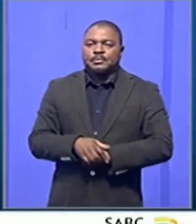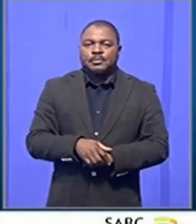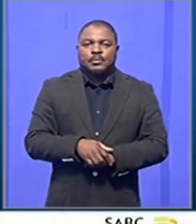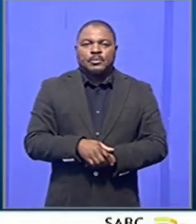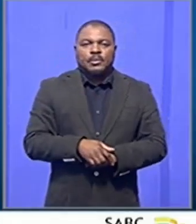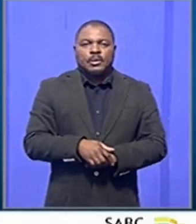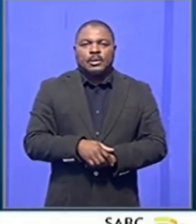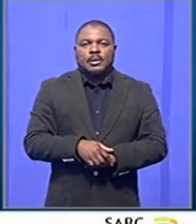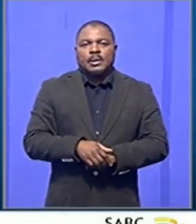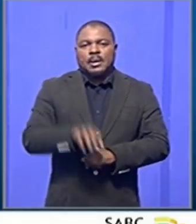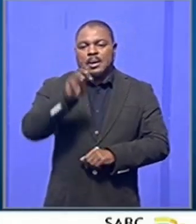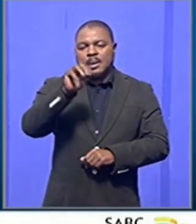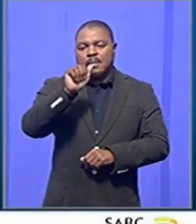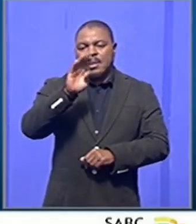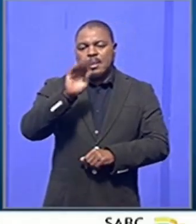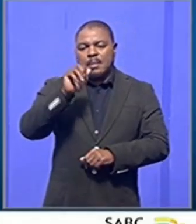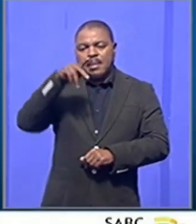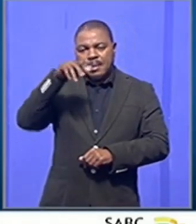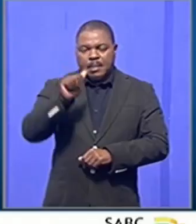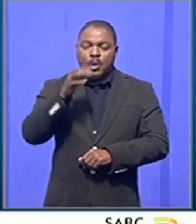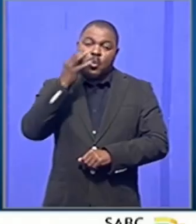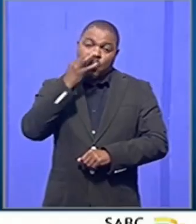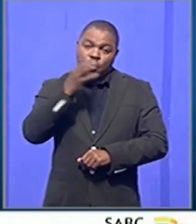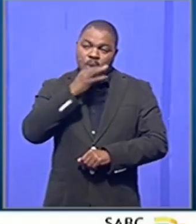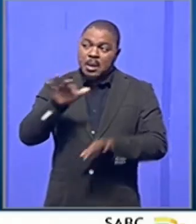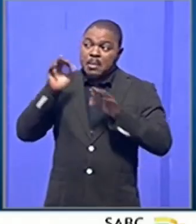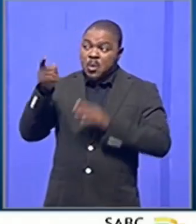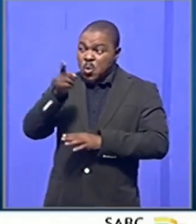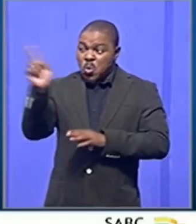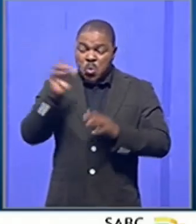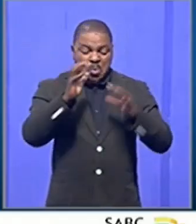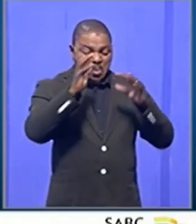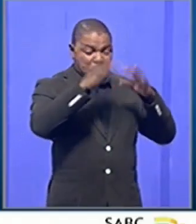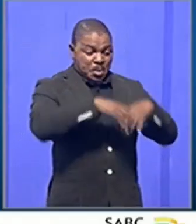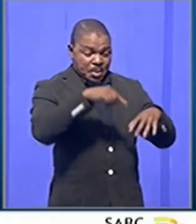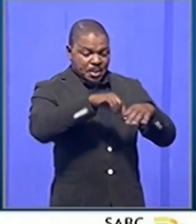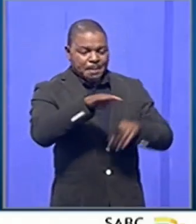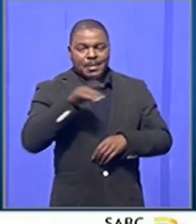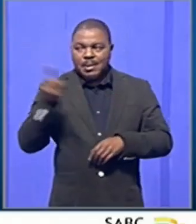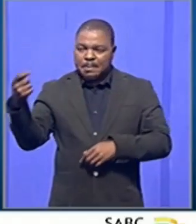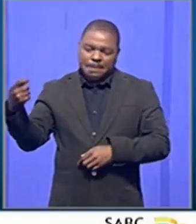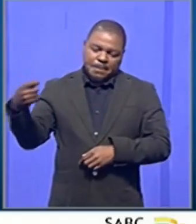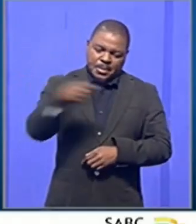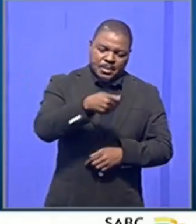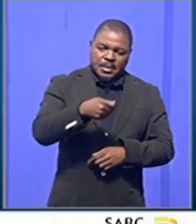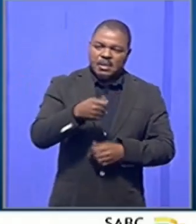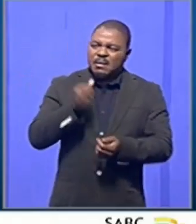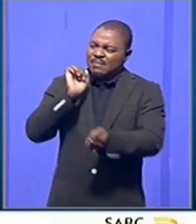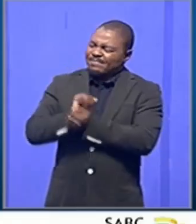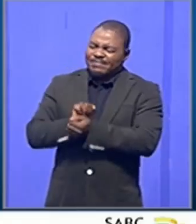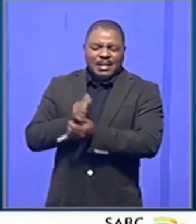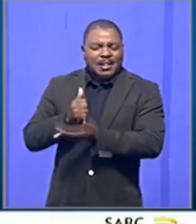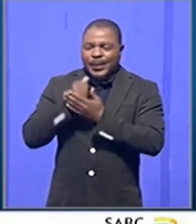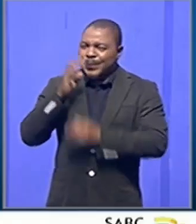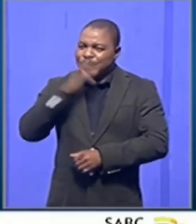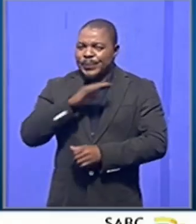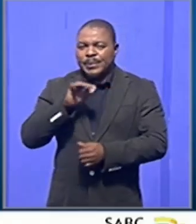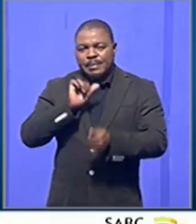Jimmy Mabapa yena o re ba dira bošula bao ba swanetše go lefišwa kgolego ga se tharollo a ba